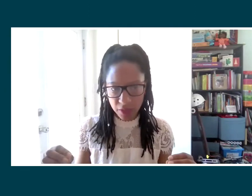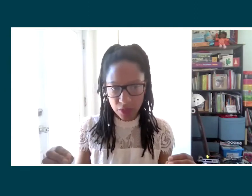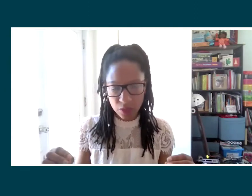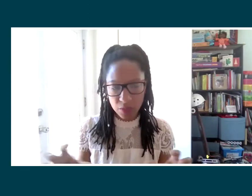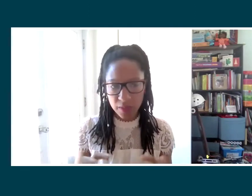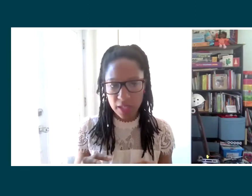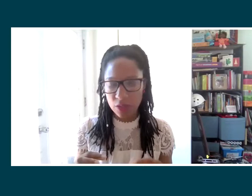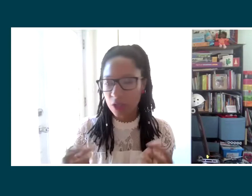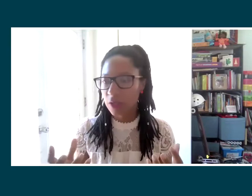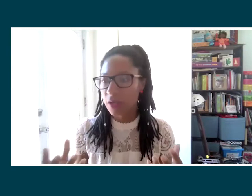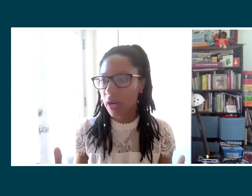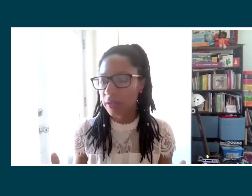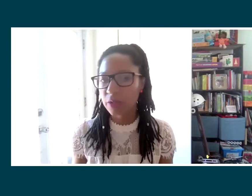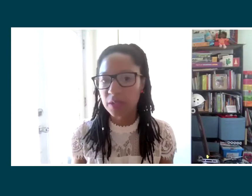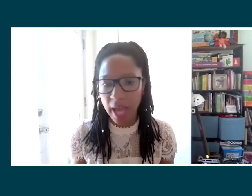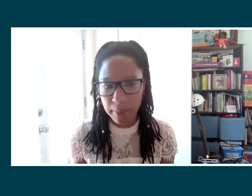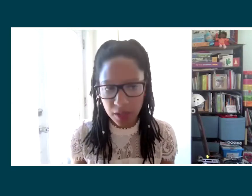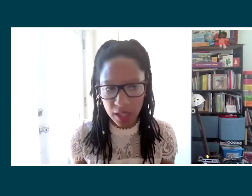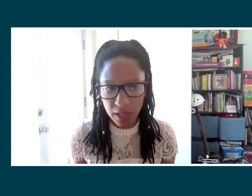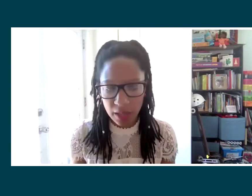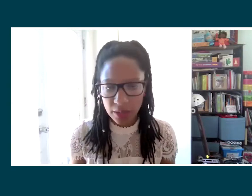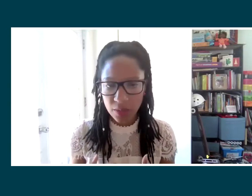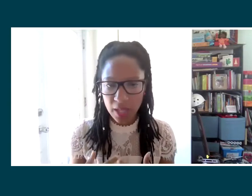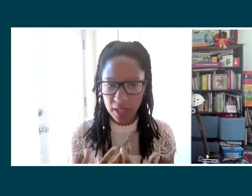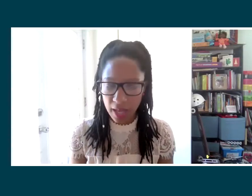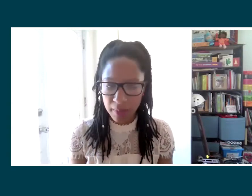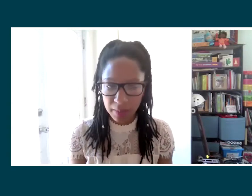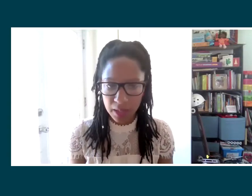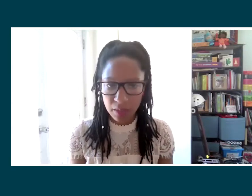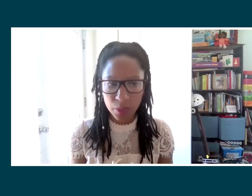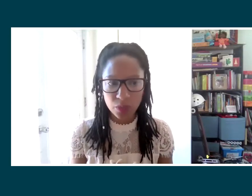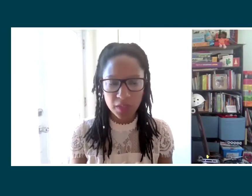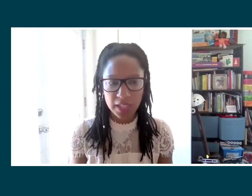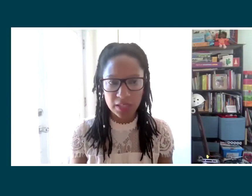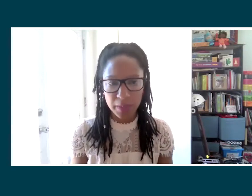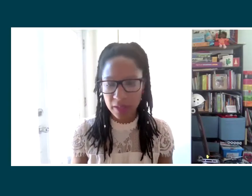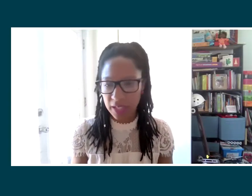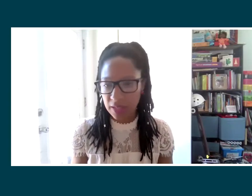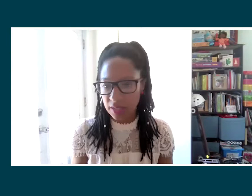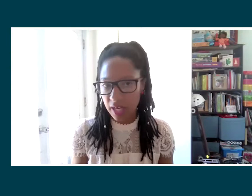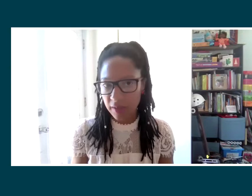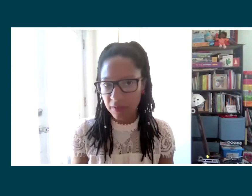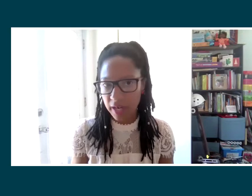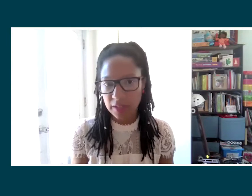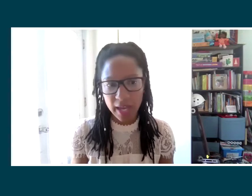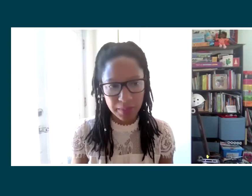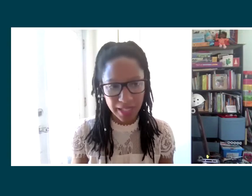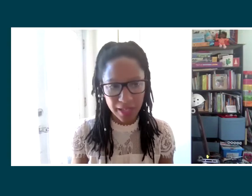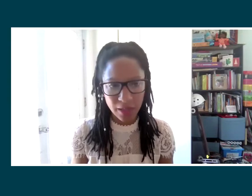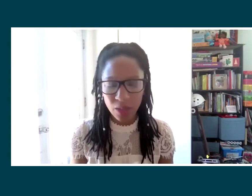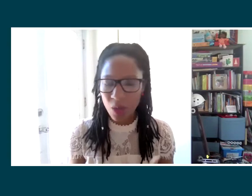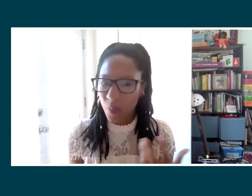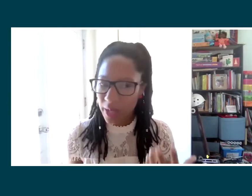bottom of your Zoom screen and turn on closed captioning so that that might be an improved experience of our